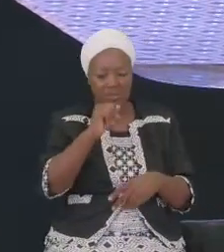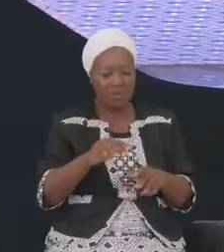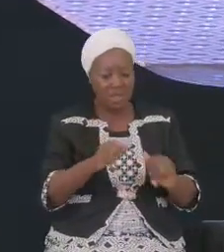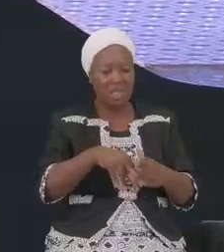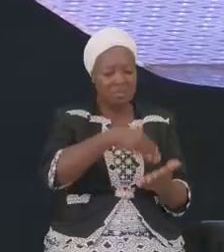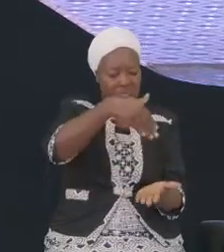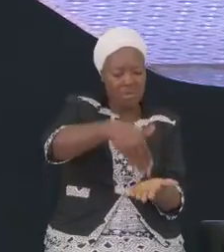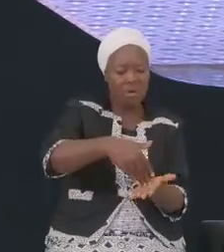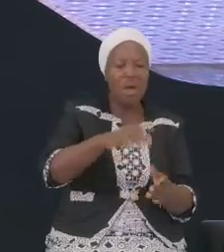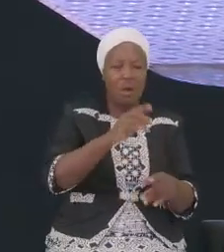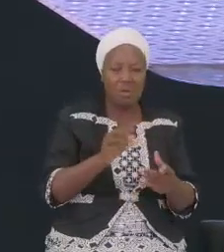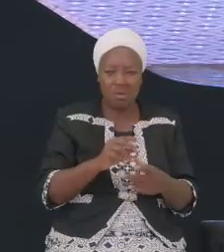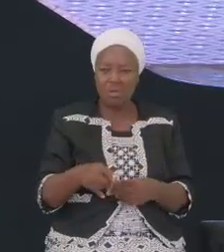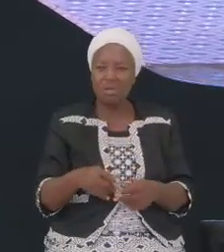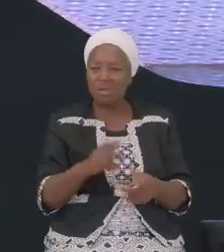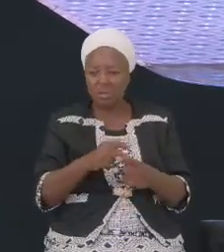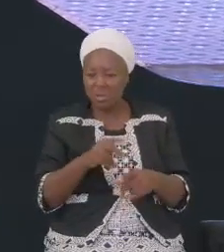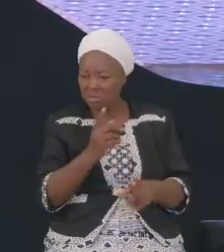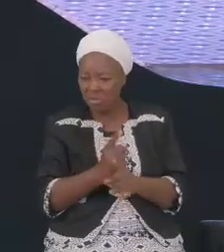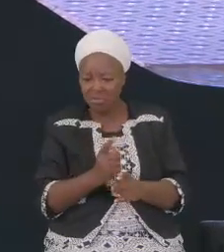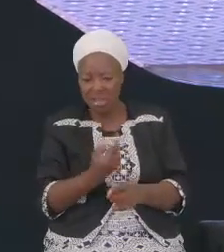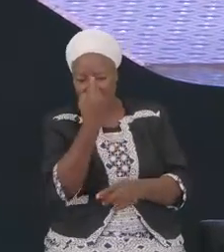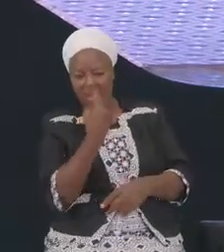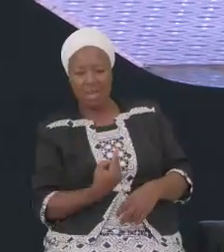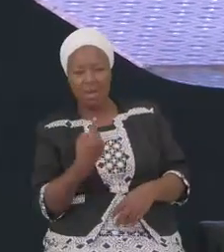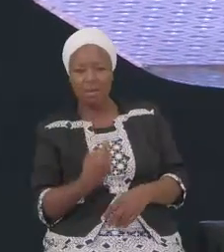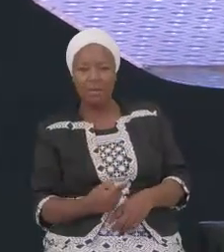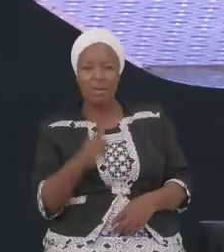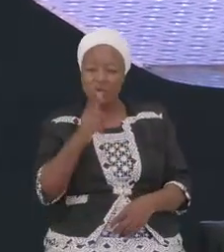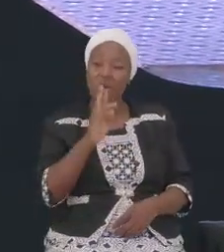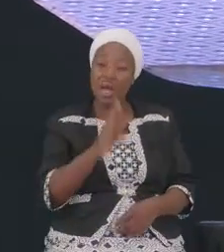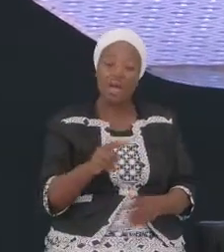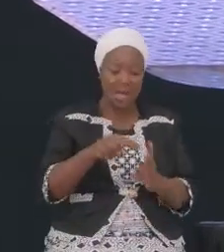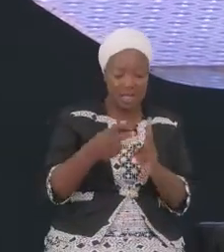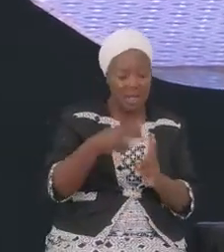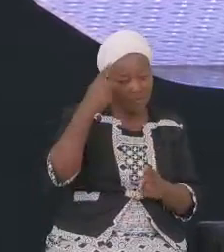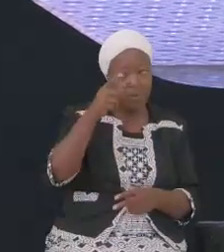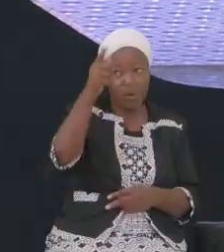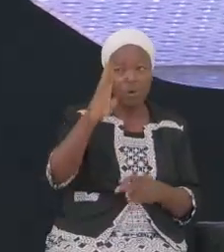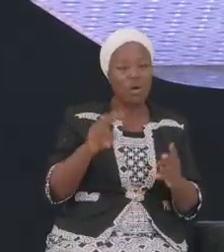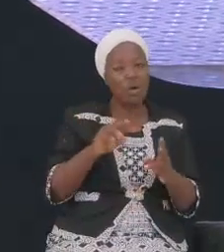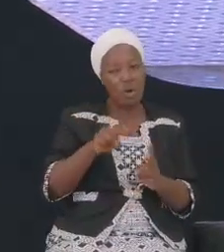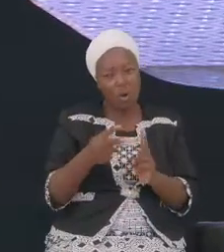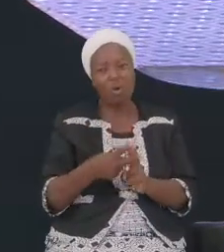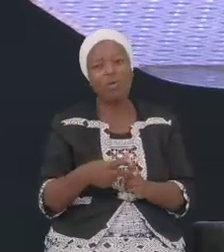neither for God nor for the world, neither for God nor for the devil, neither for God